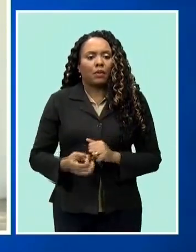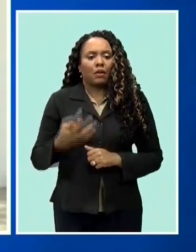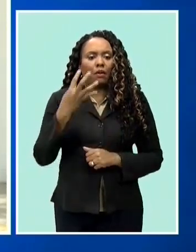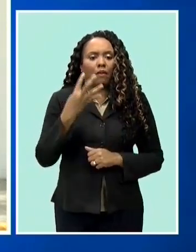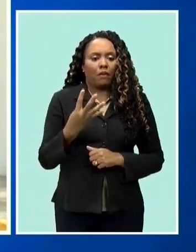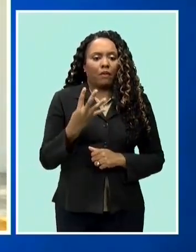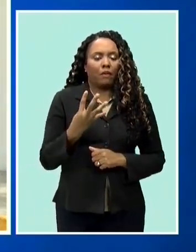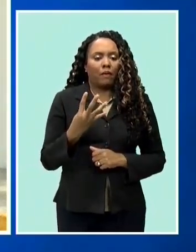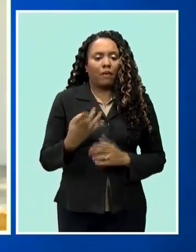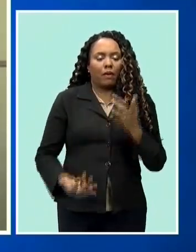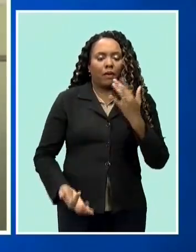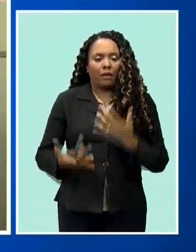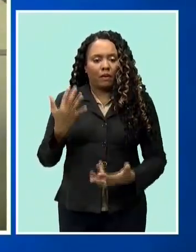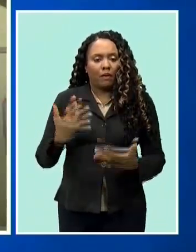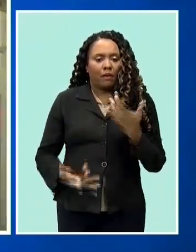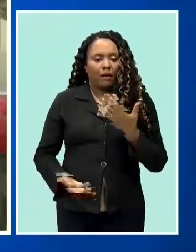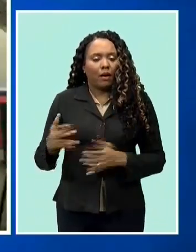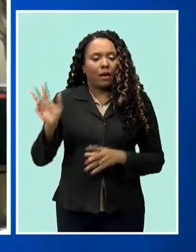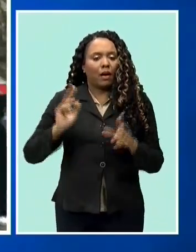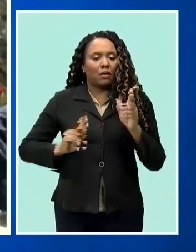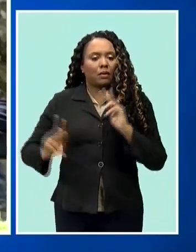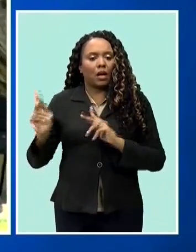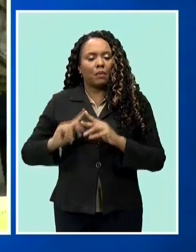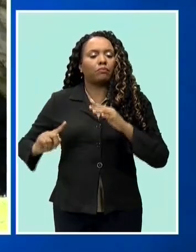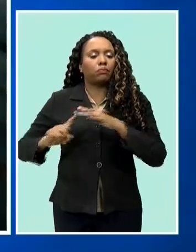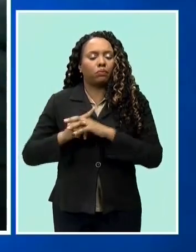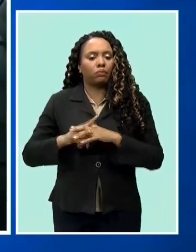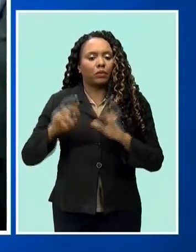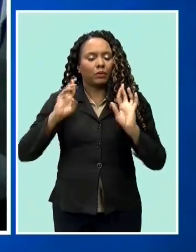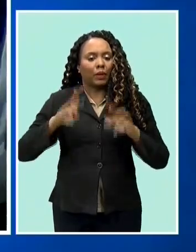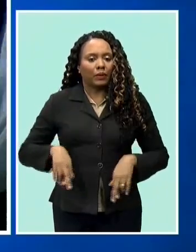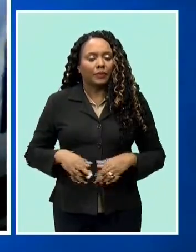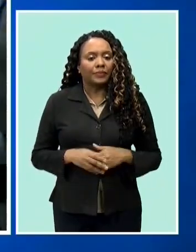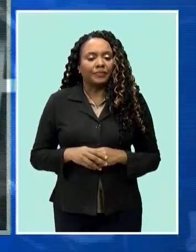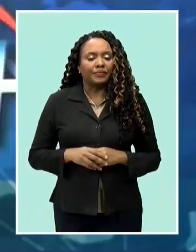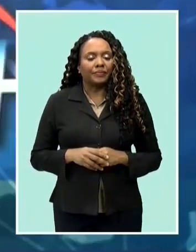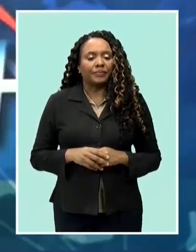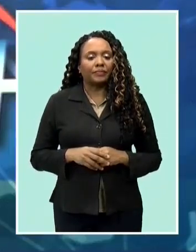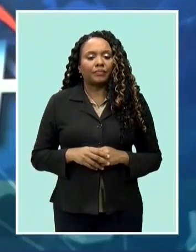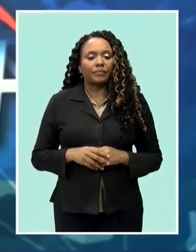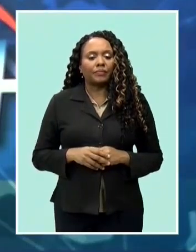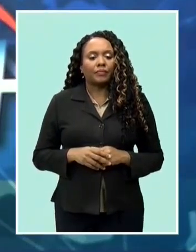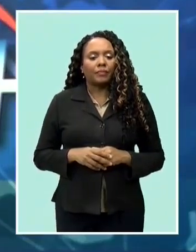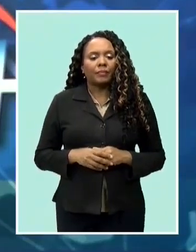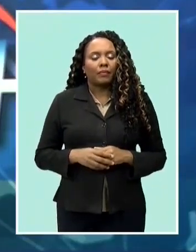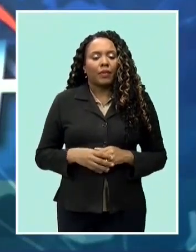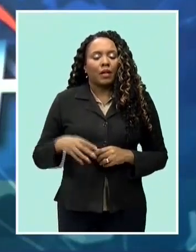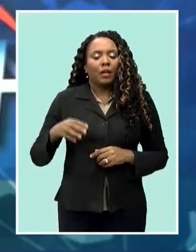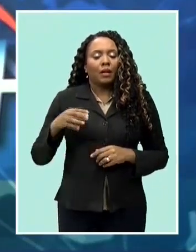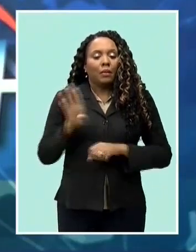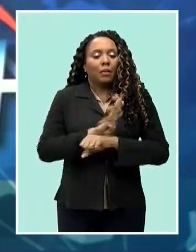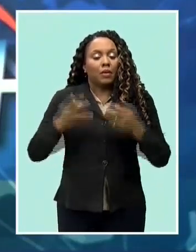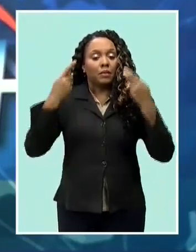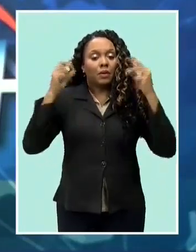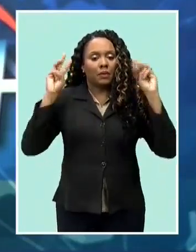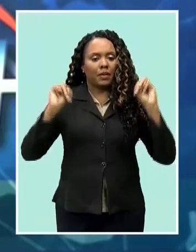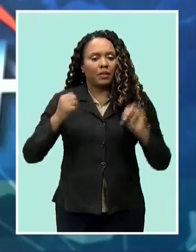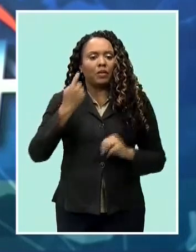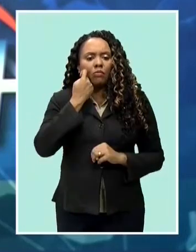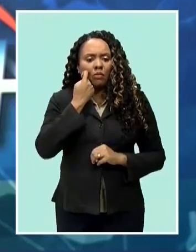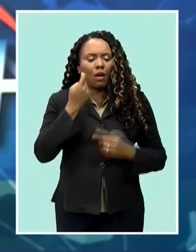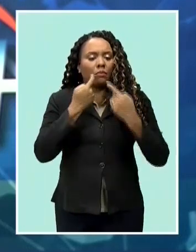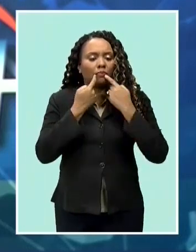station under the command of Station Officer Anthony King responded to that call. Despite a recent announcement by